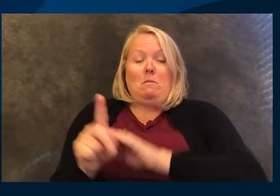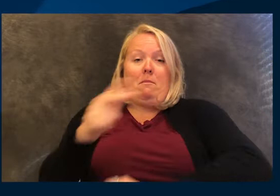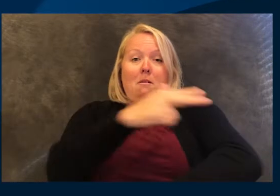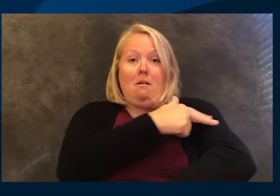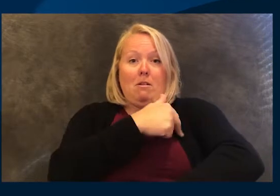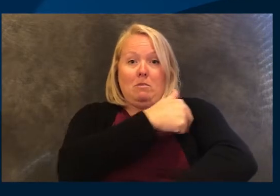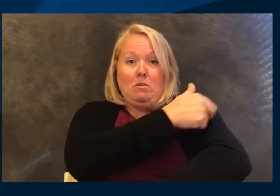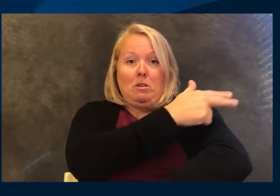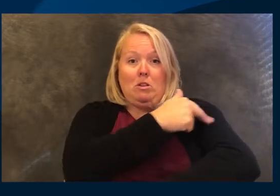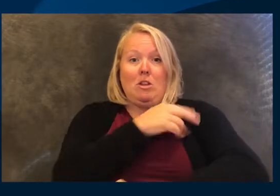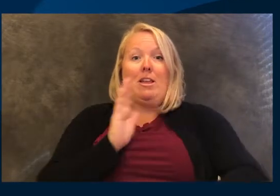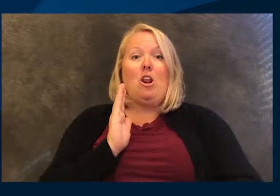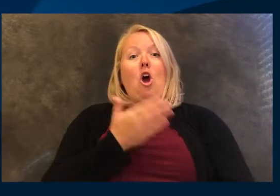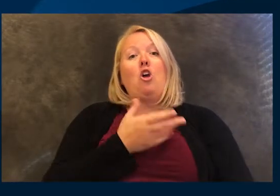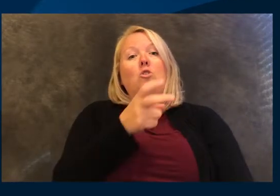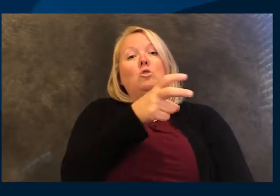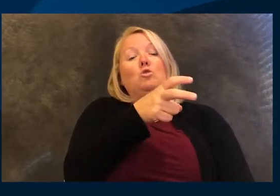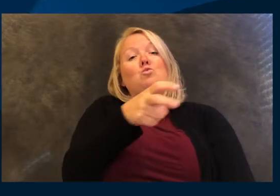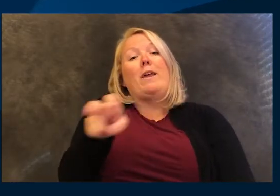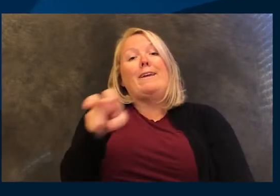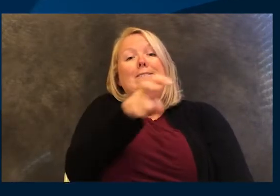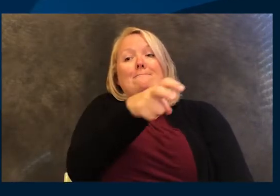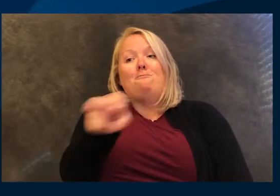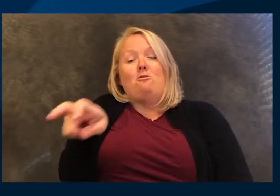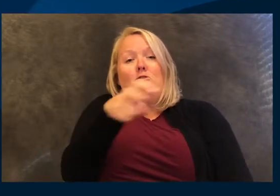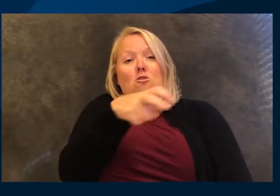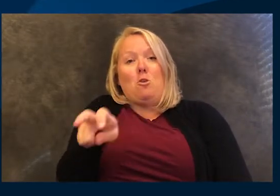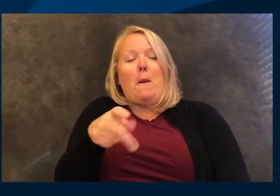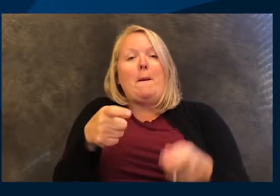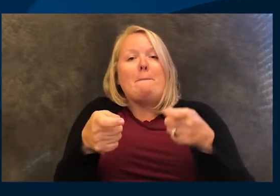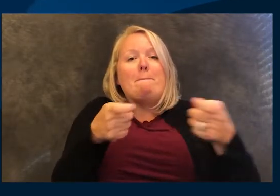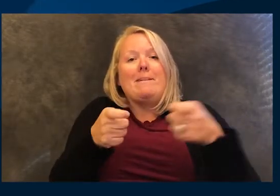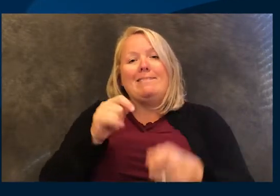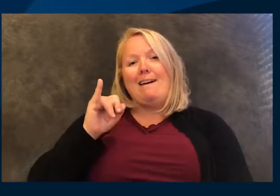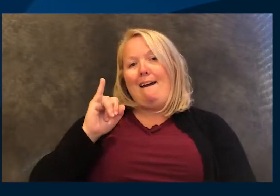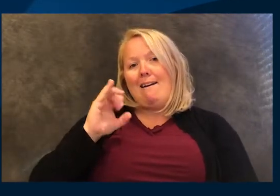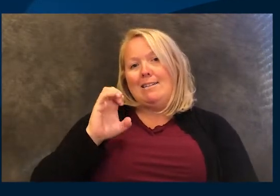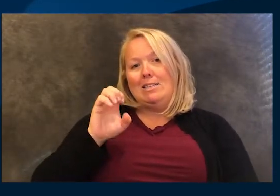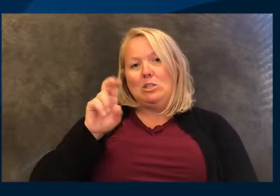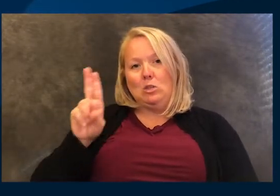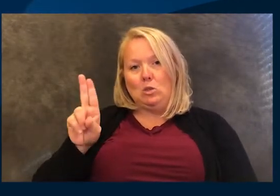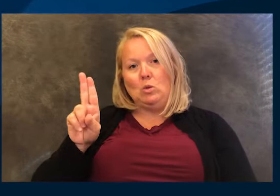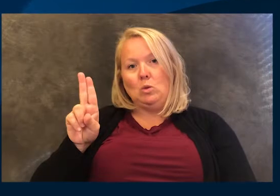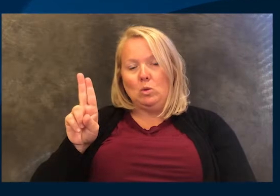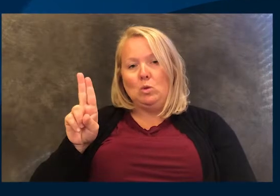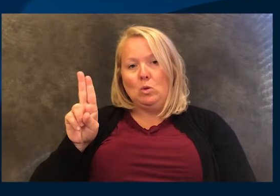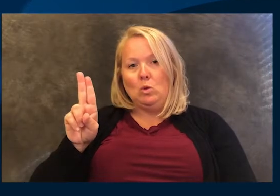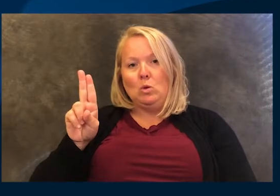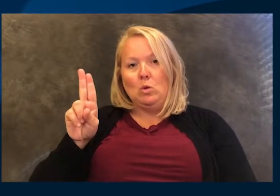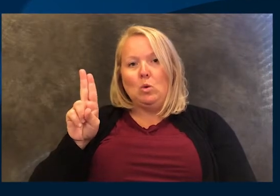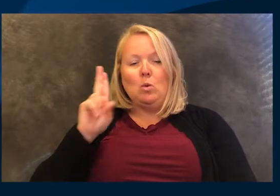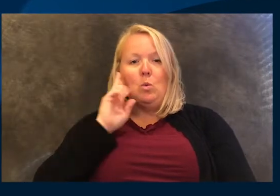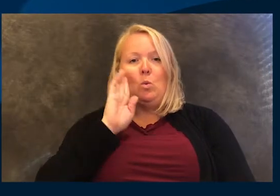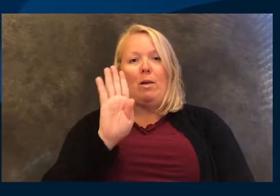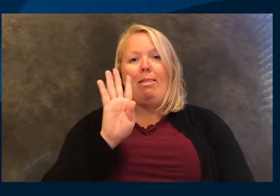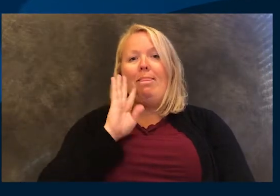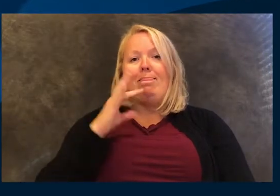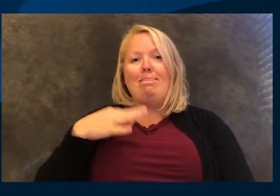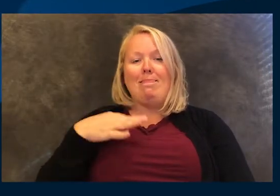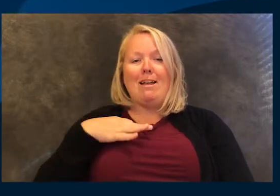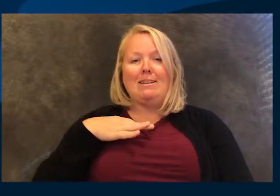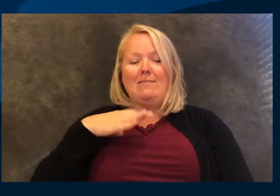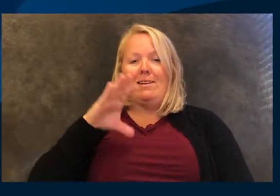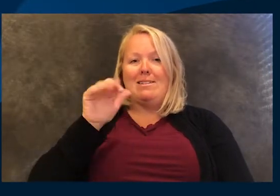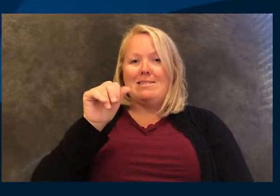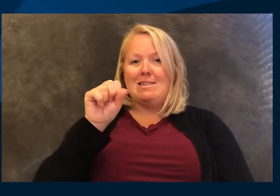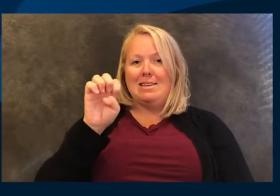care transfer census, managing our ICU and general care census around our elective cases, and I'll show you some of that,